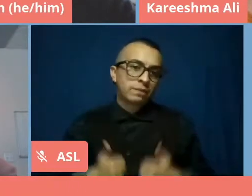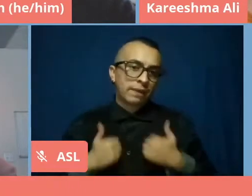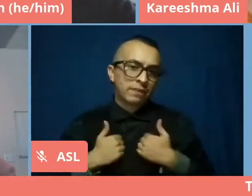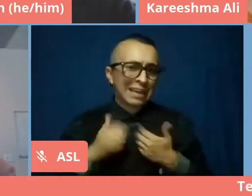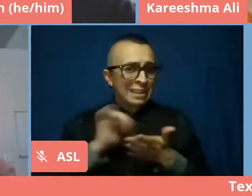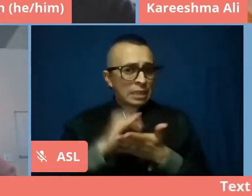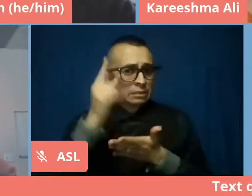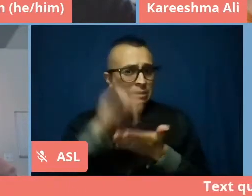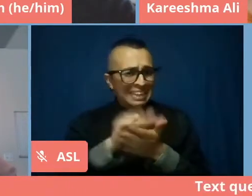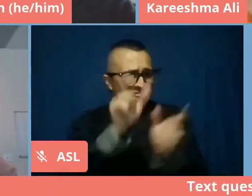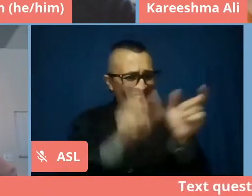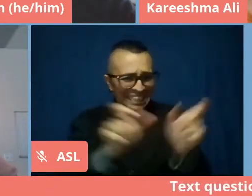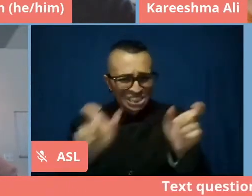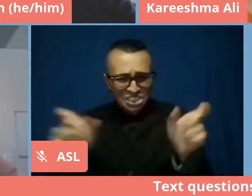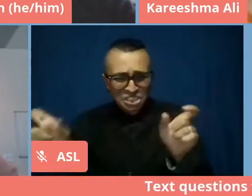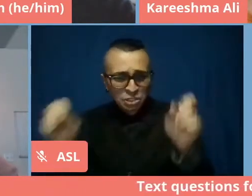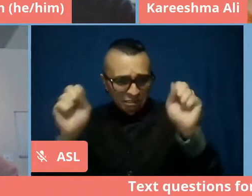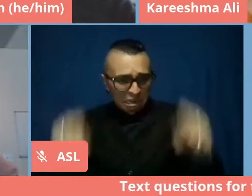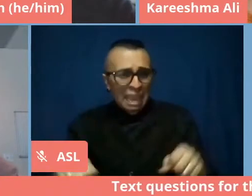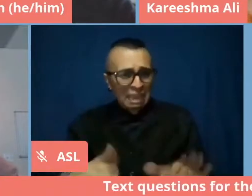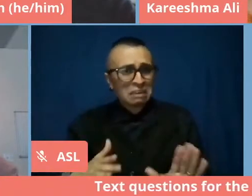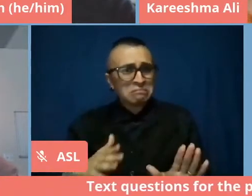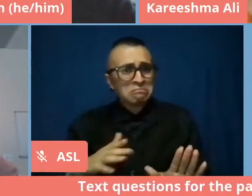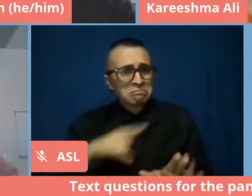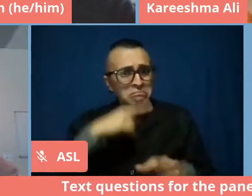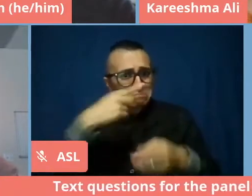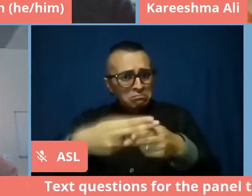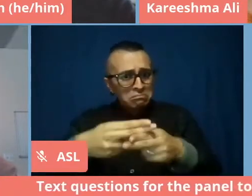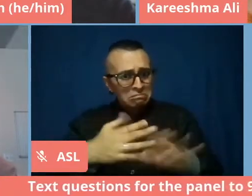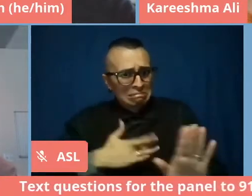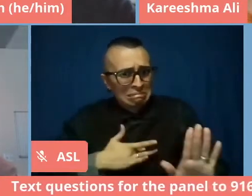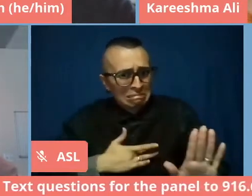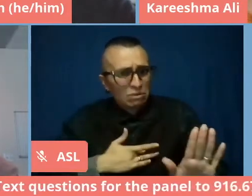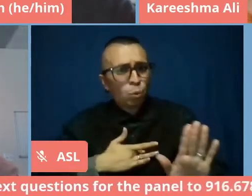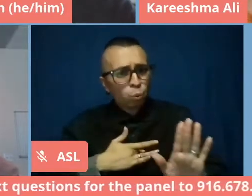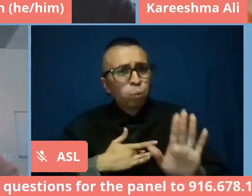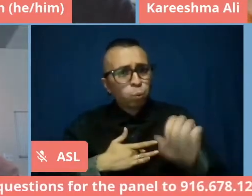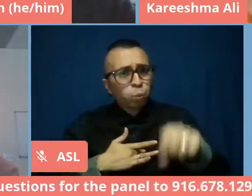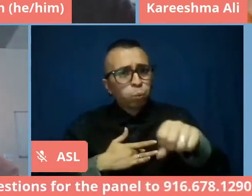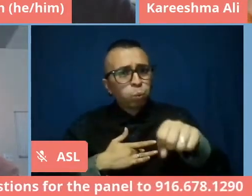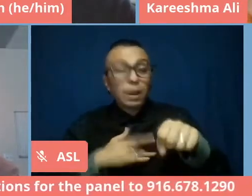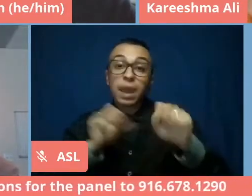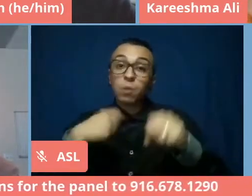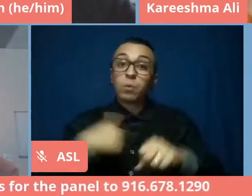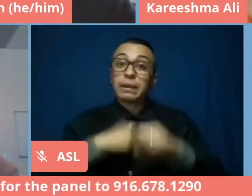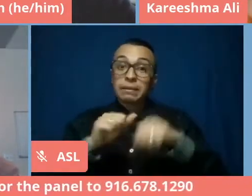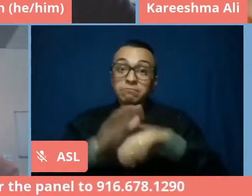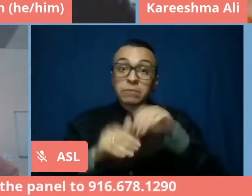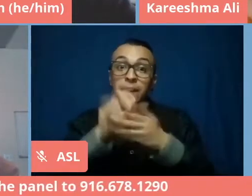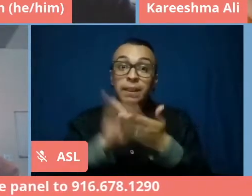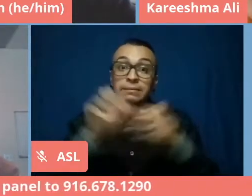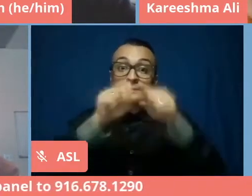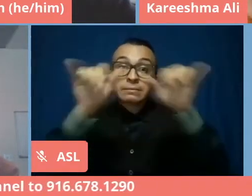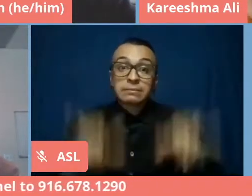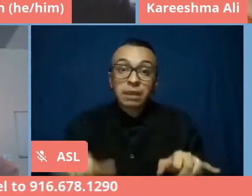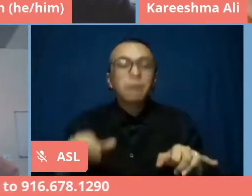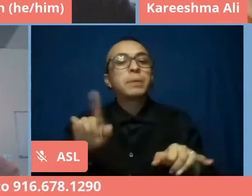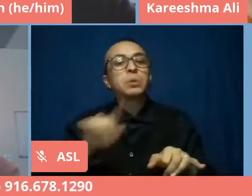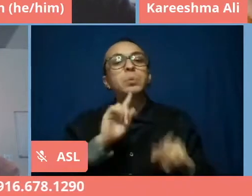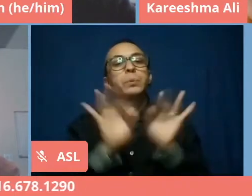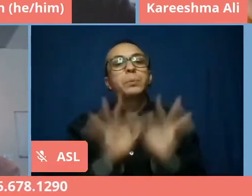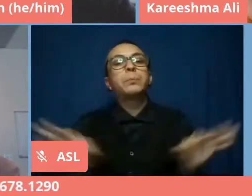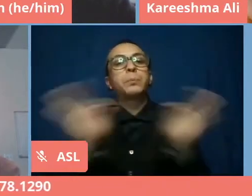of us can touch on. And it can be built into systems, but I think that's a really important piece